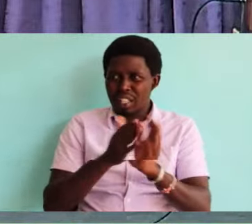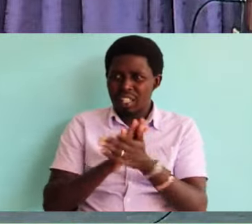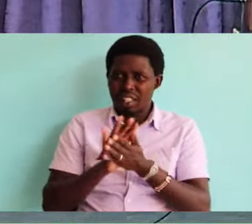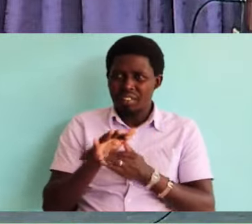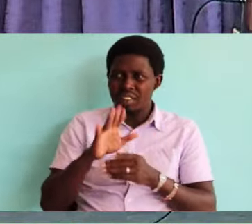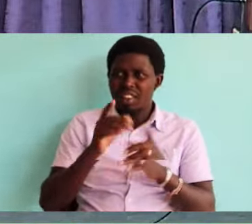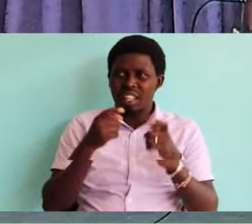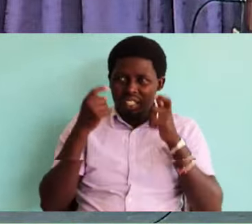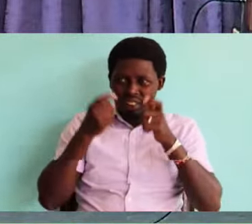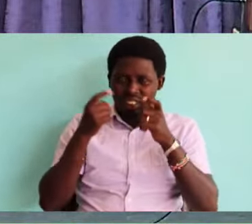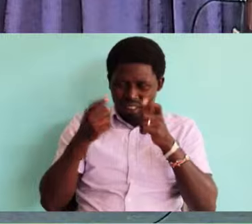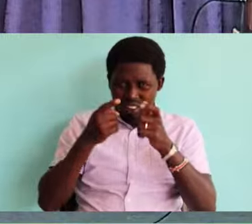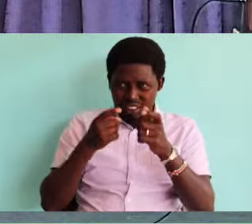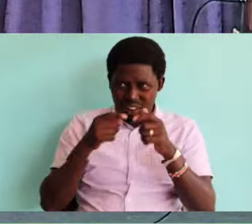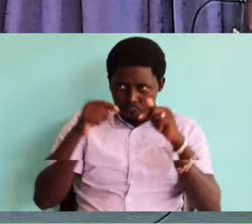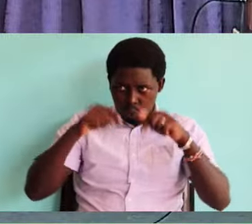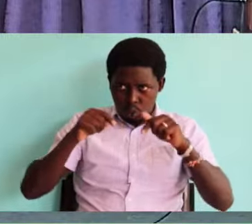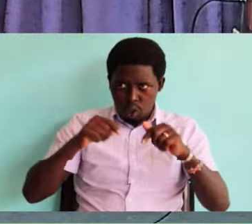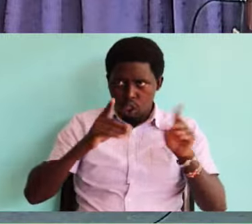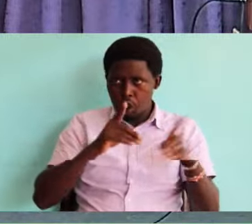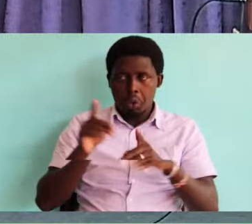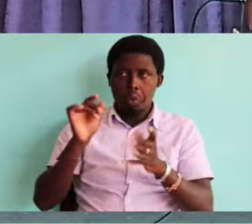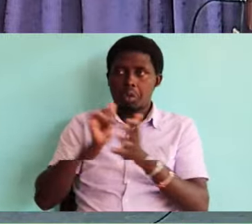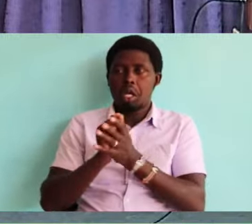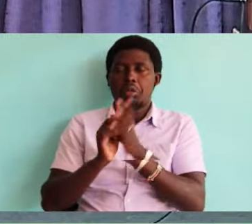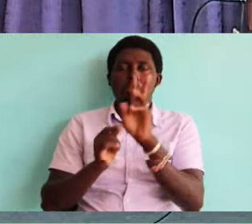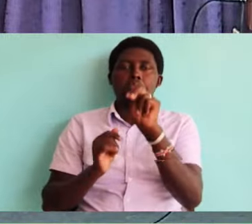not what we do today.